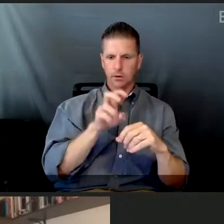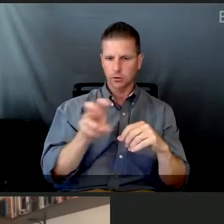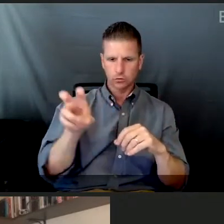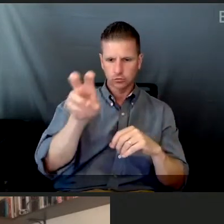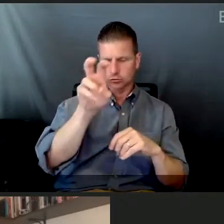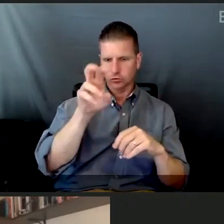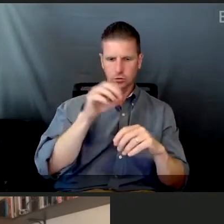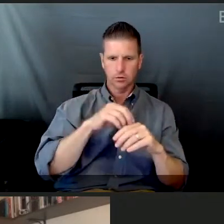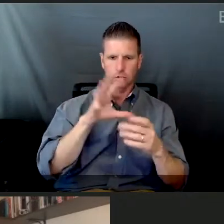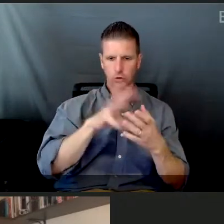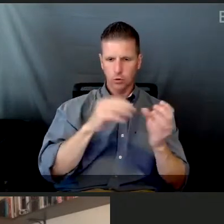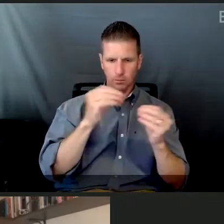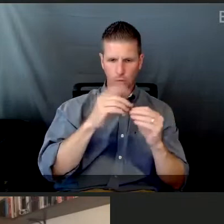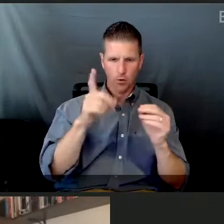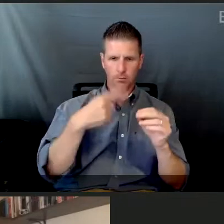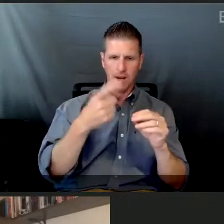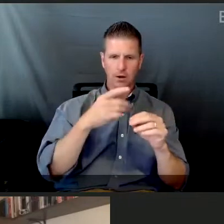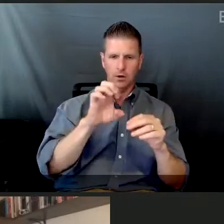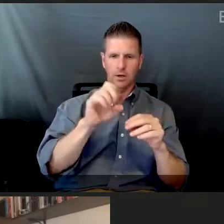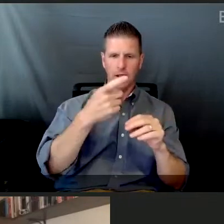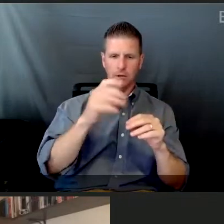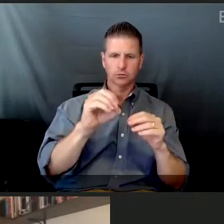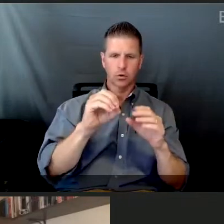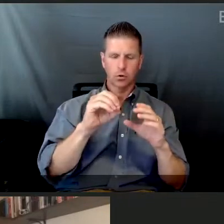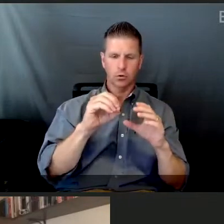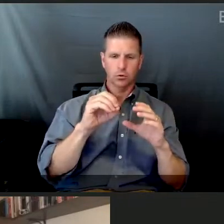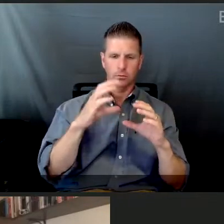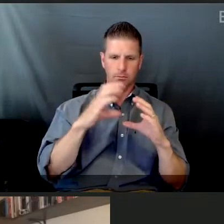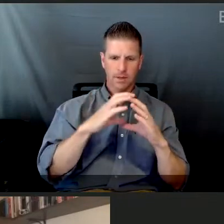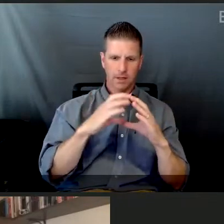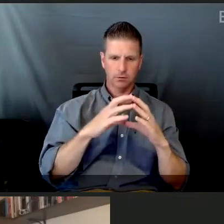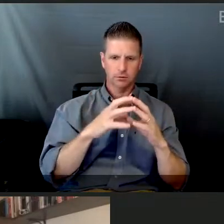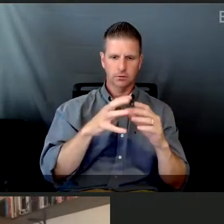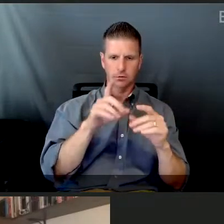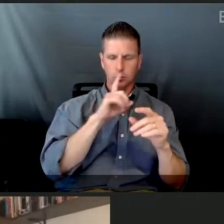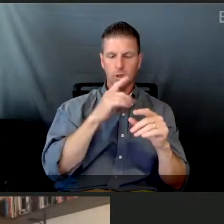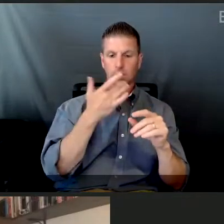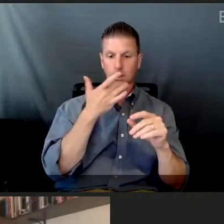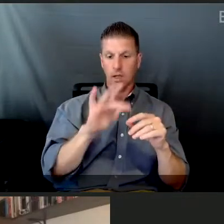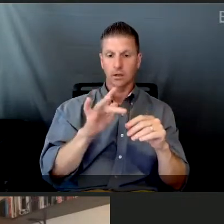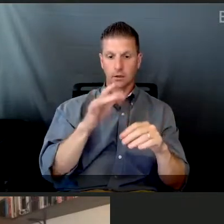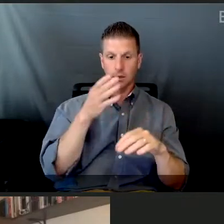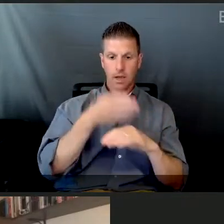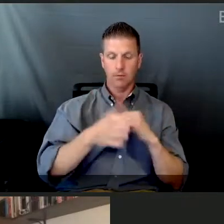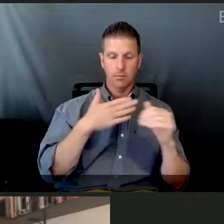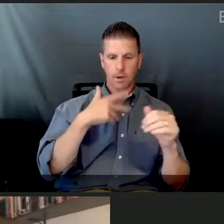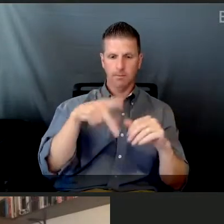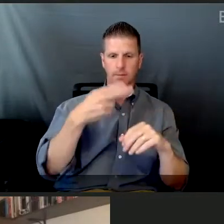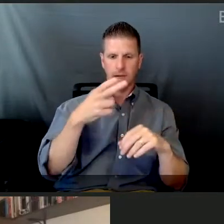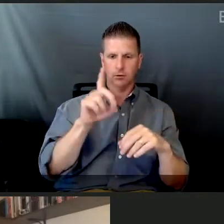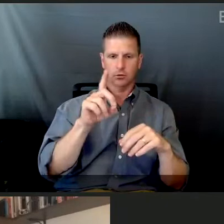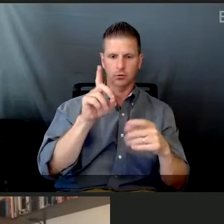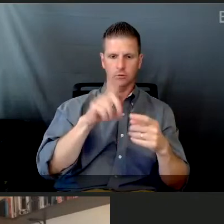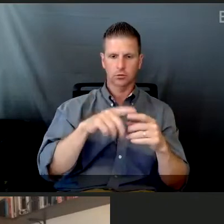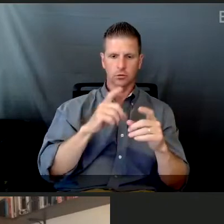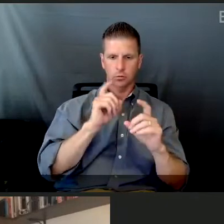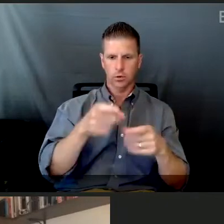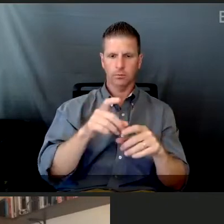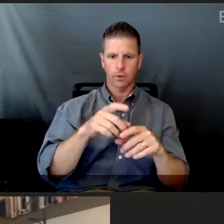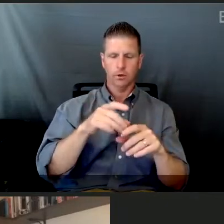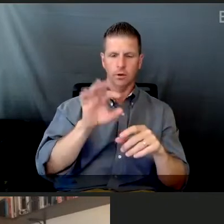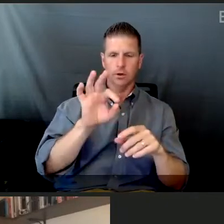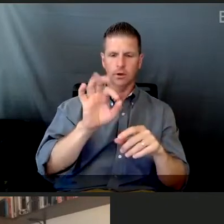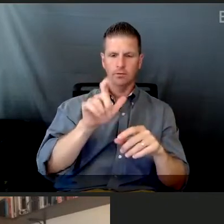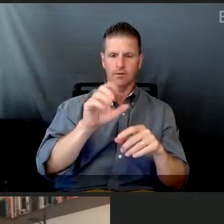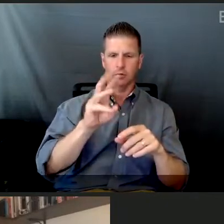into learning more about exoplanets and things. And then I was very fortunate after my PhD to have been awarded a fellowship by the